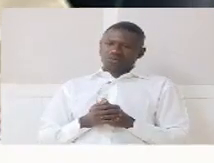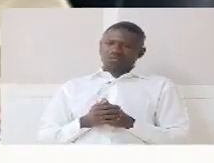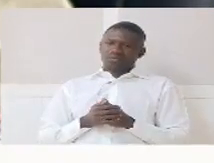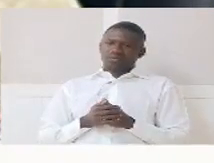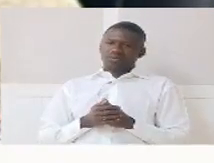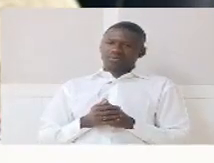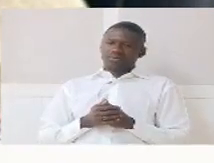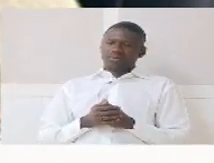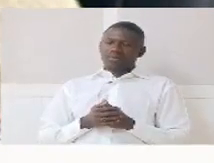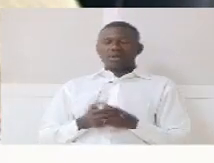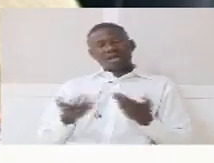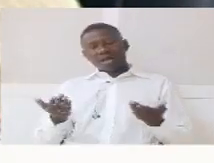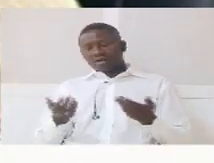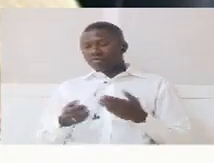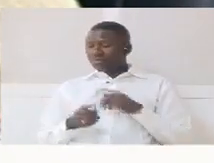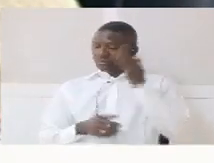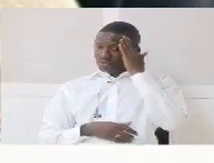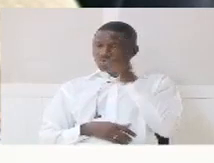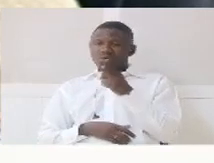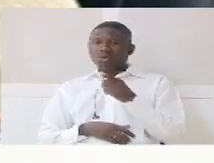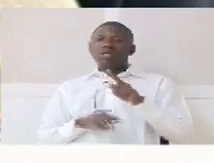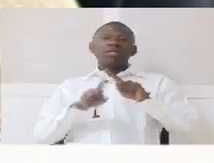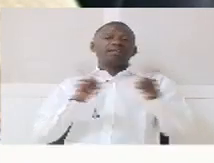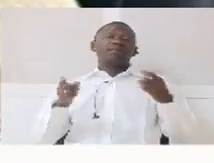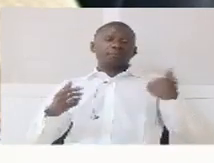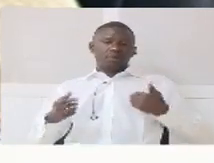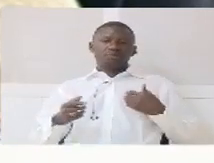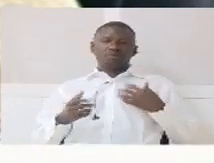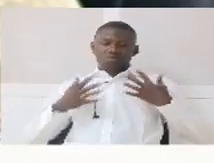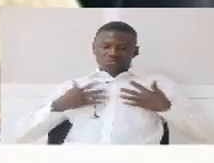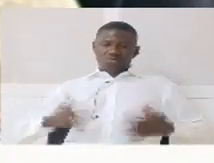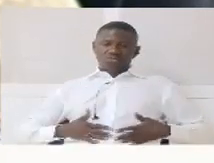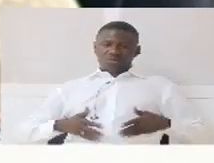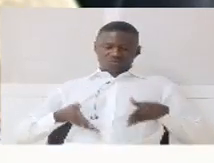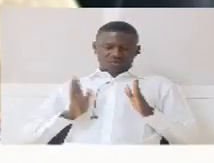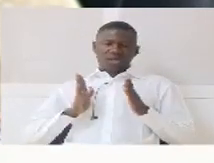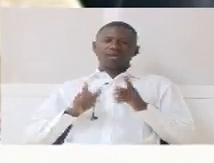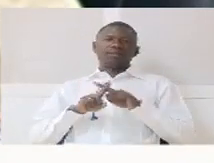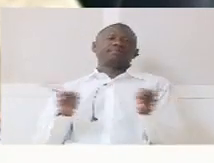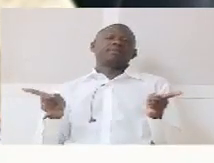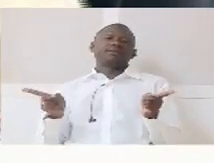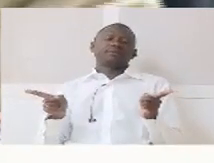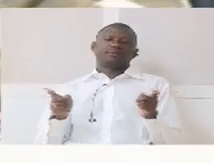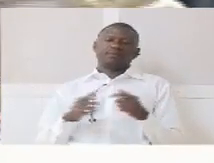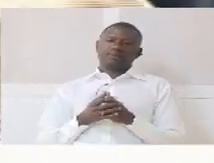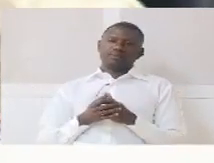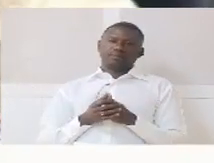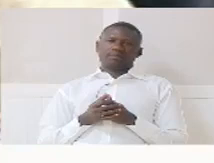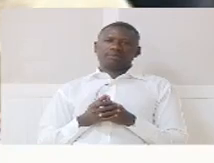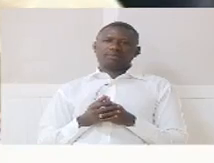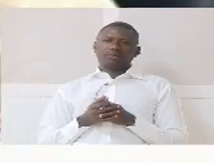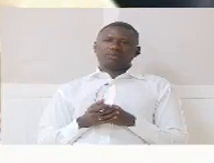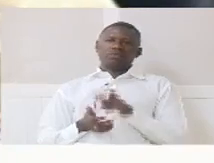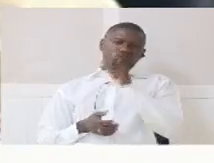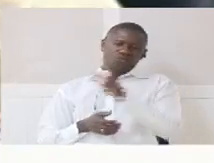body resistance ngel mankanya. You know, different people react their resistance is different. Modul la condition of